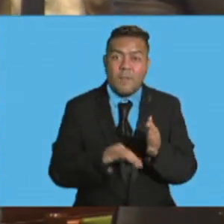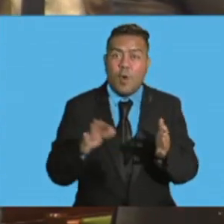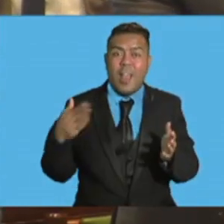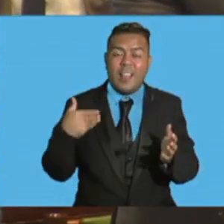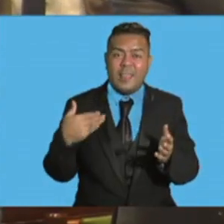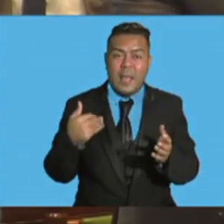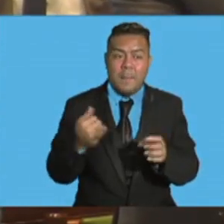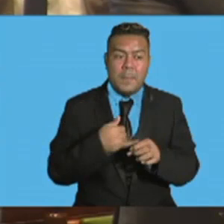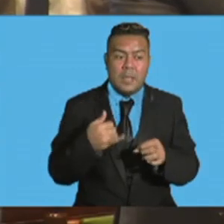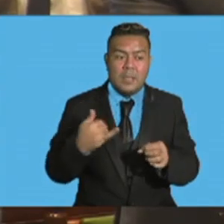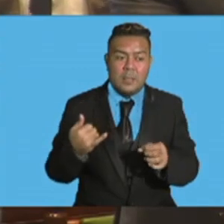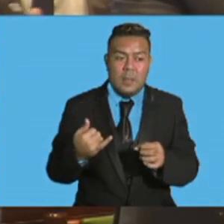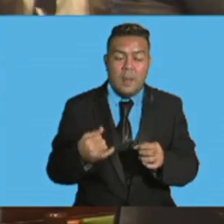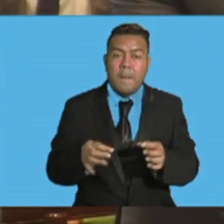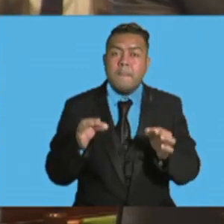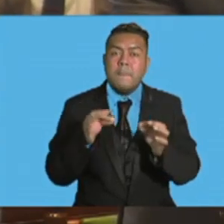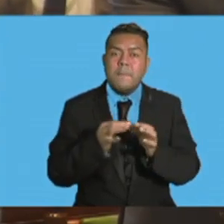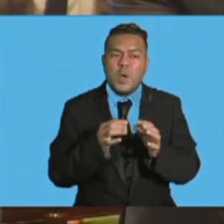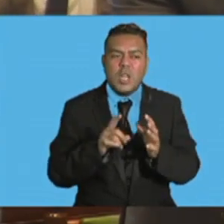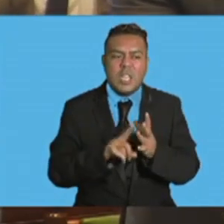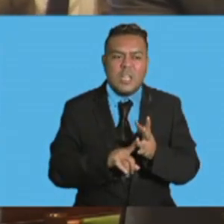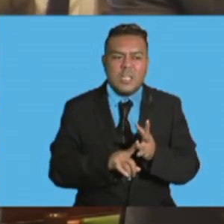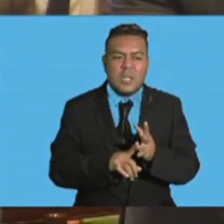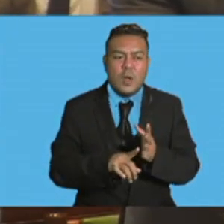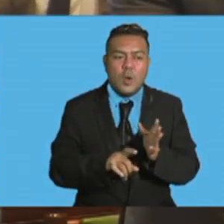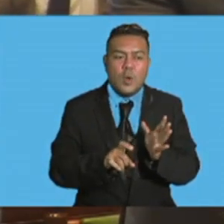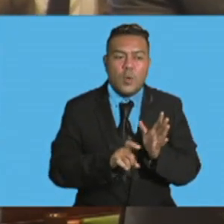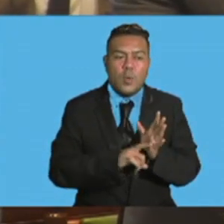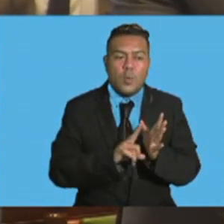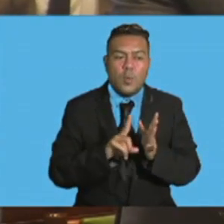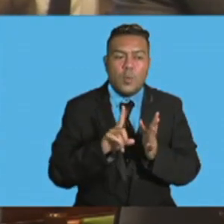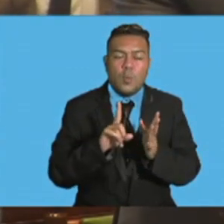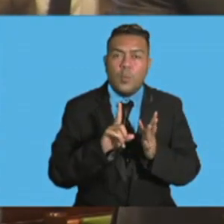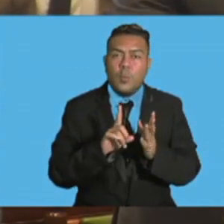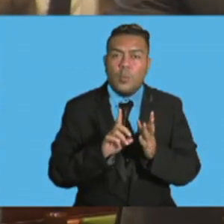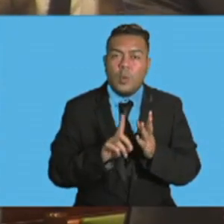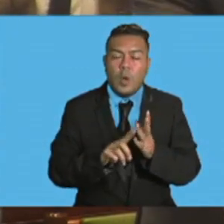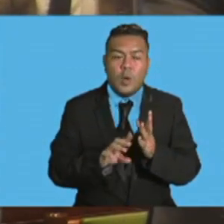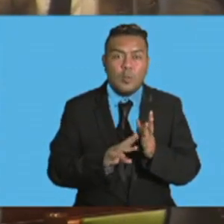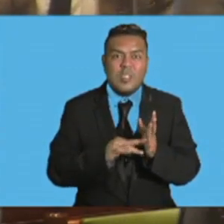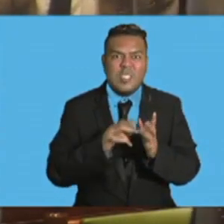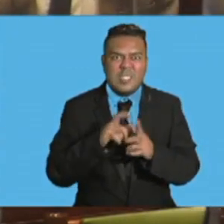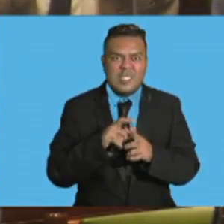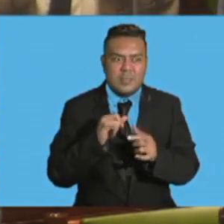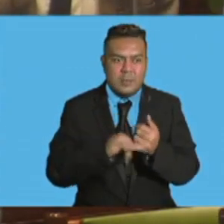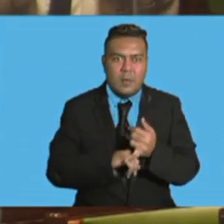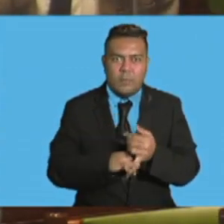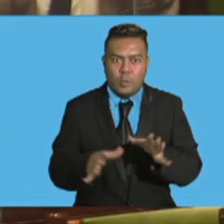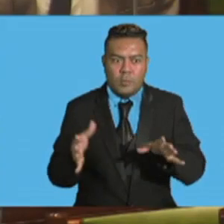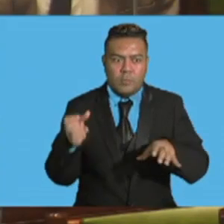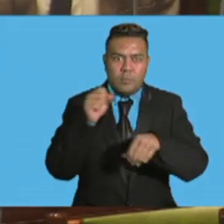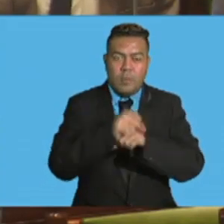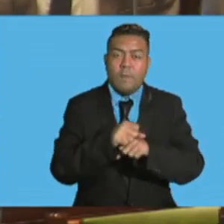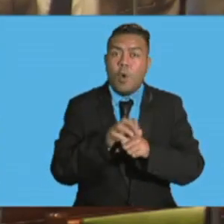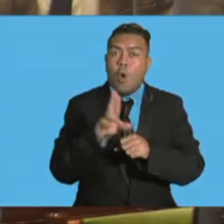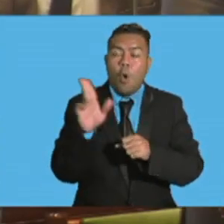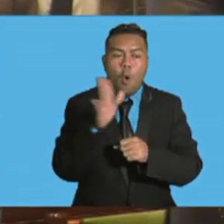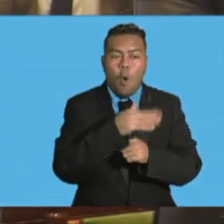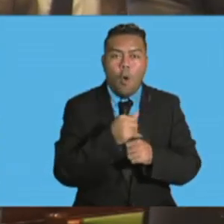Medical Services, Bernadette Welsh, who, by the way, Honourable Randondo, is an expatriate, who took the overall charge for all the